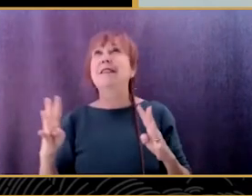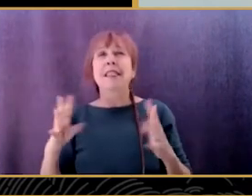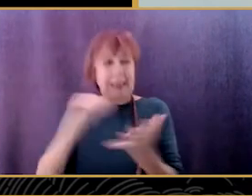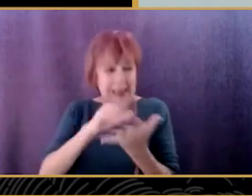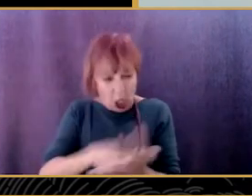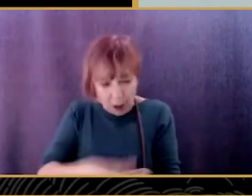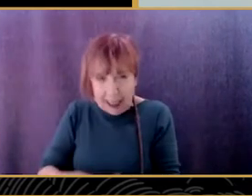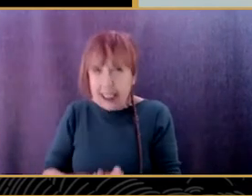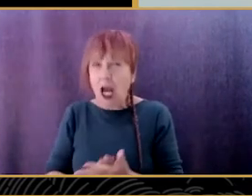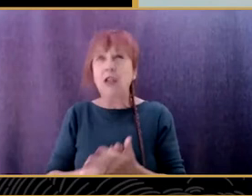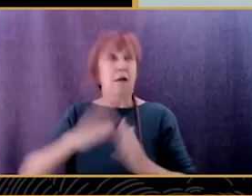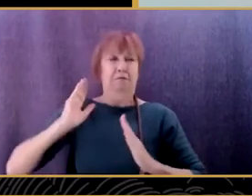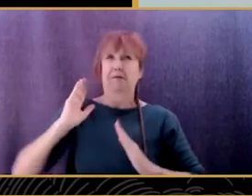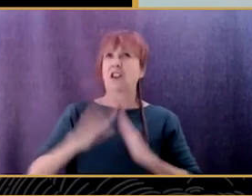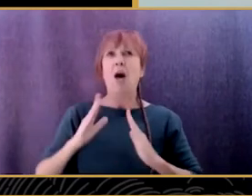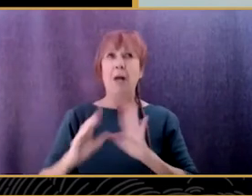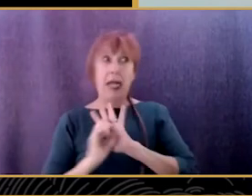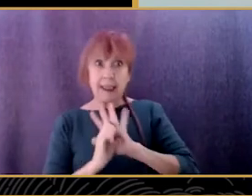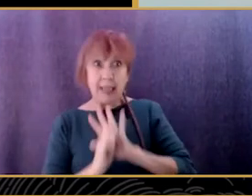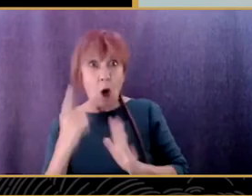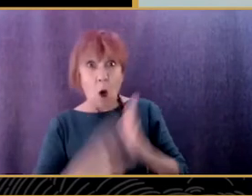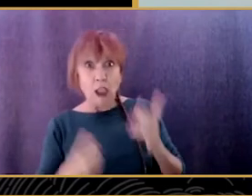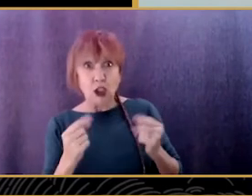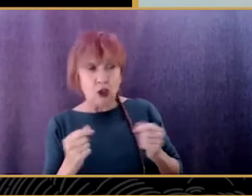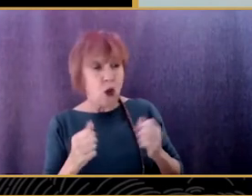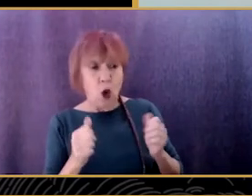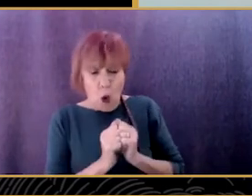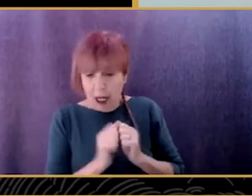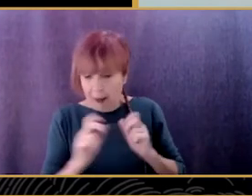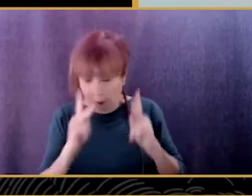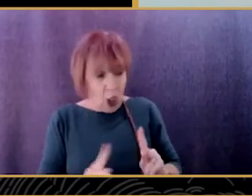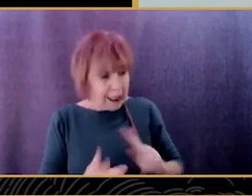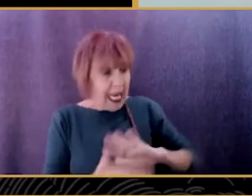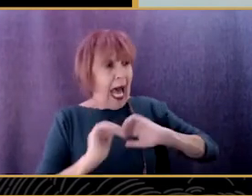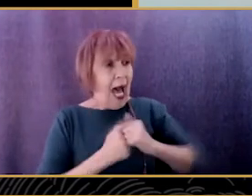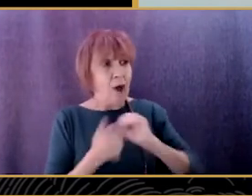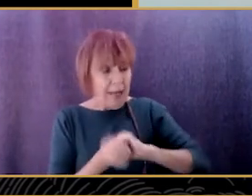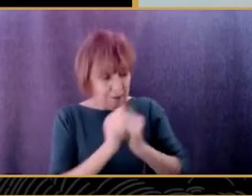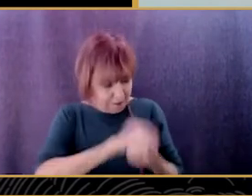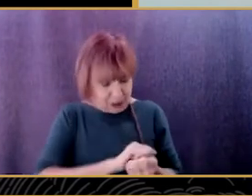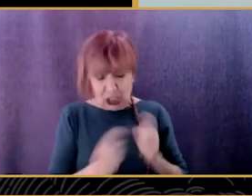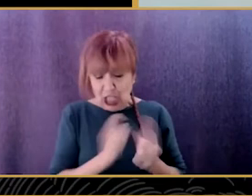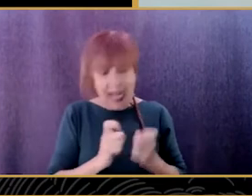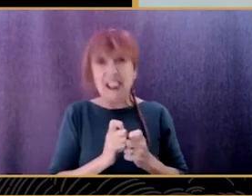greatest documentarians One of our greatest examples of what to do with the personal narrative and how can we we can remember all of our memories